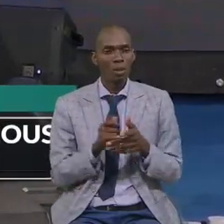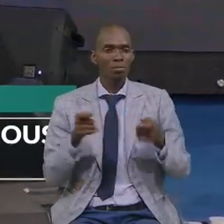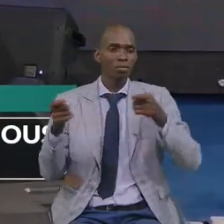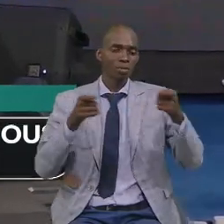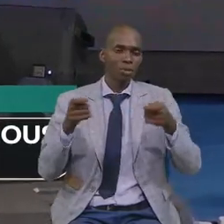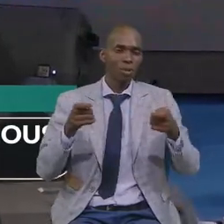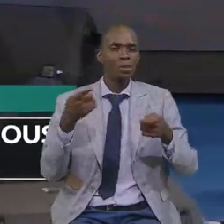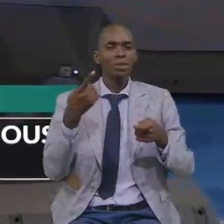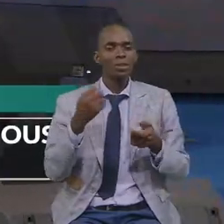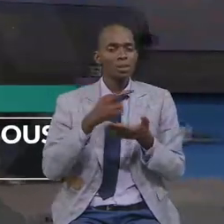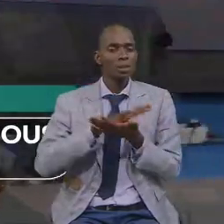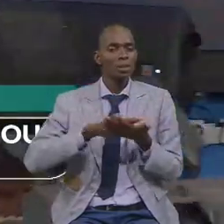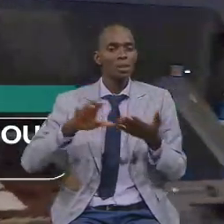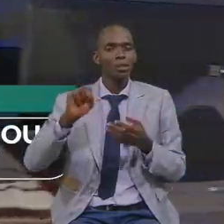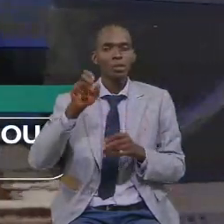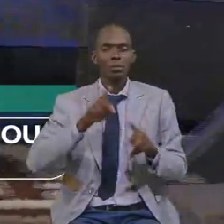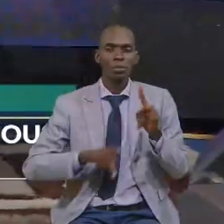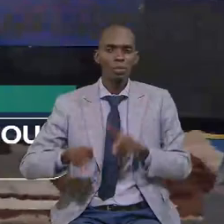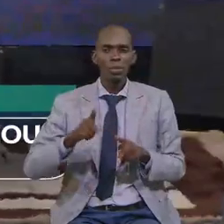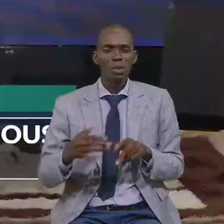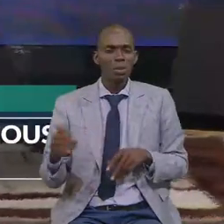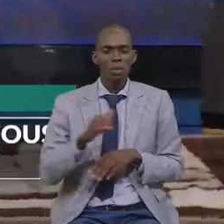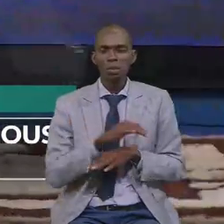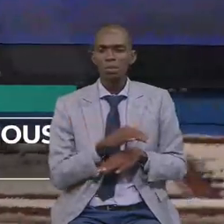The unrighteous, they don't really reign.